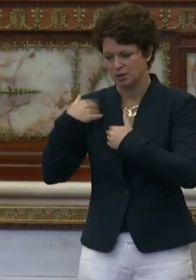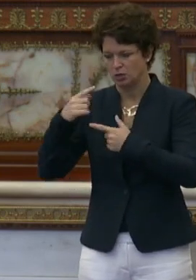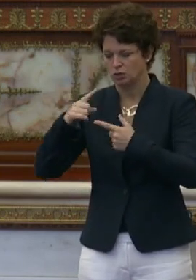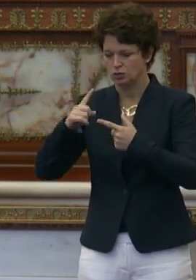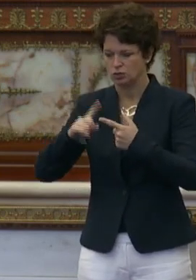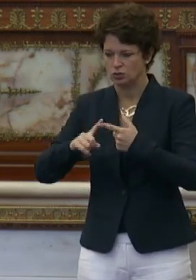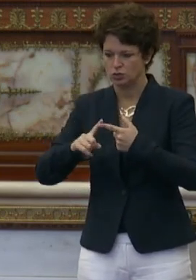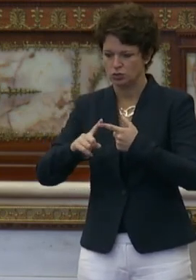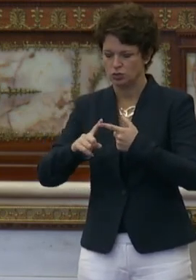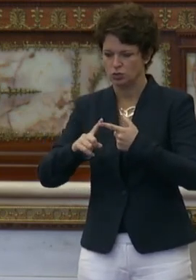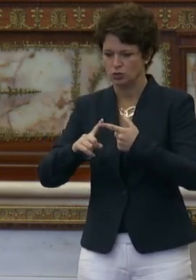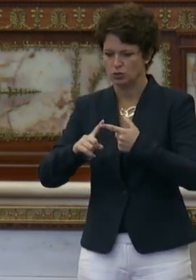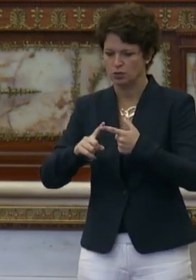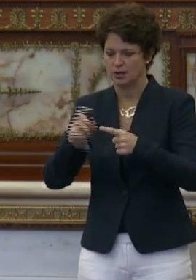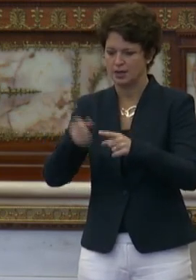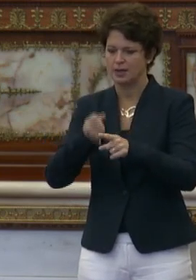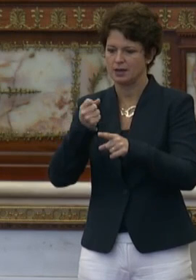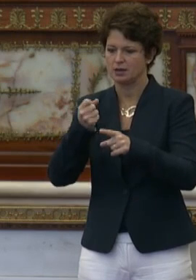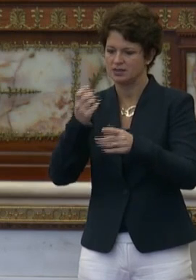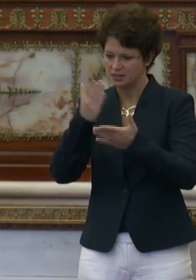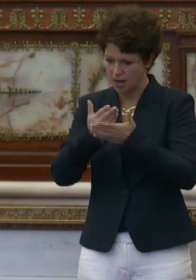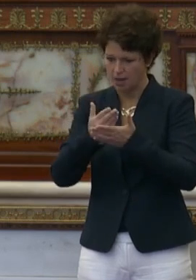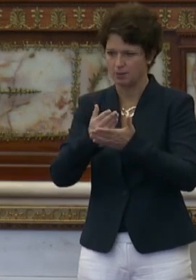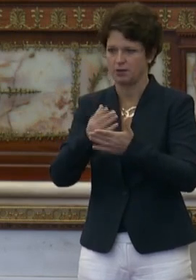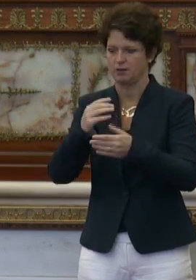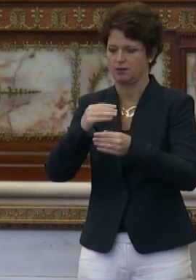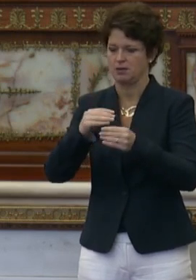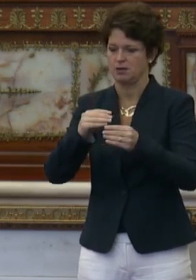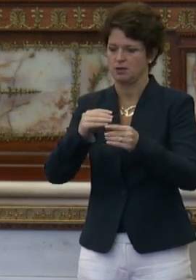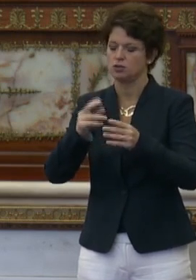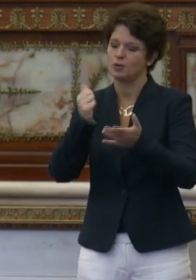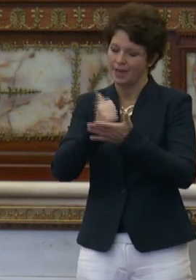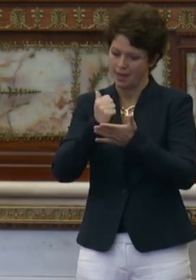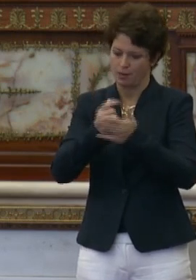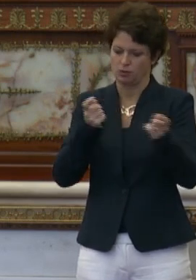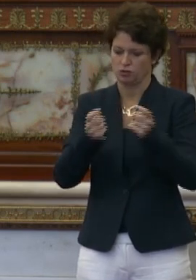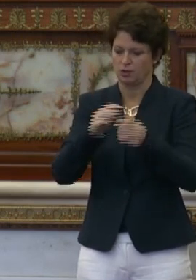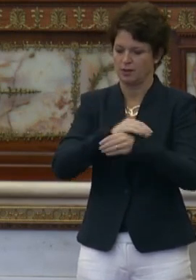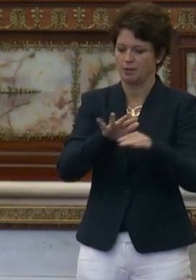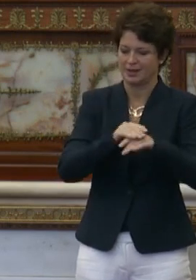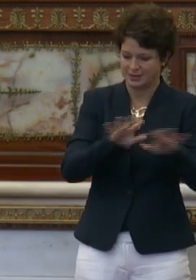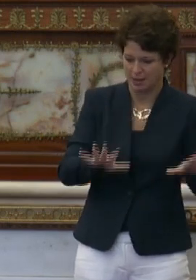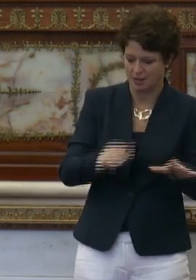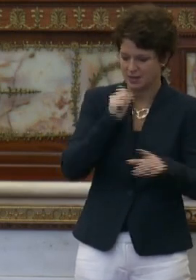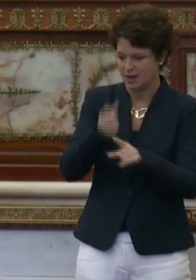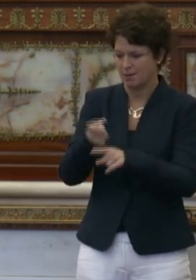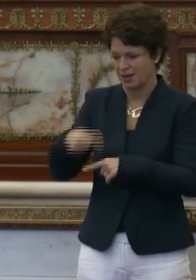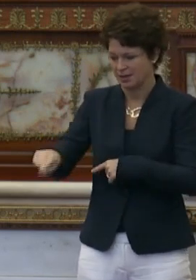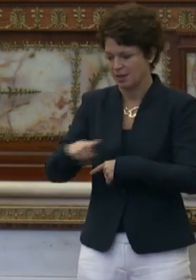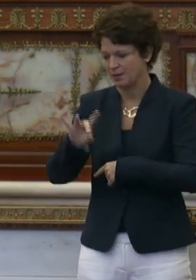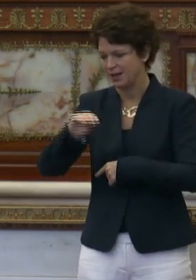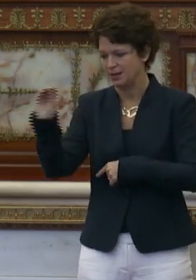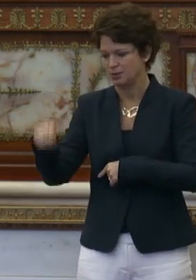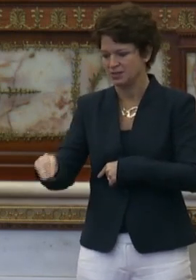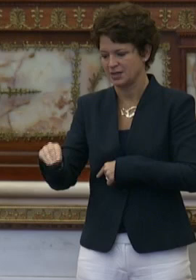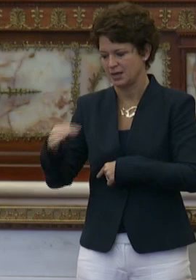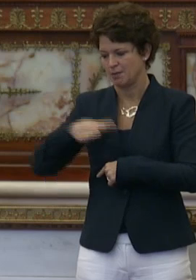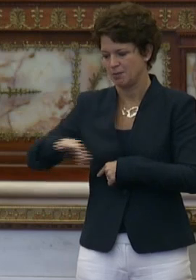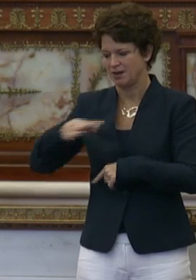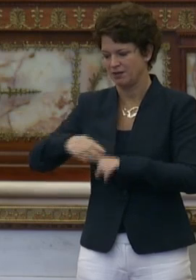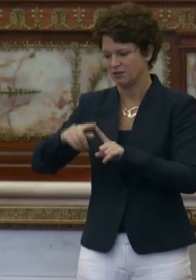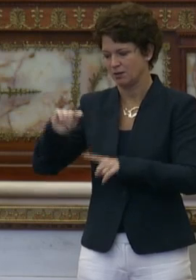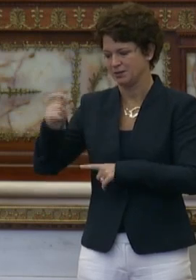wholly neutralize the effects of this pandemic. But bipartisan leadership on the federal level has given 80% of benefits from